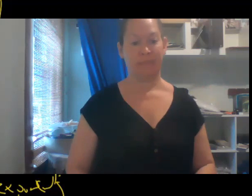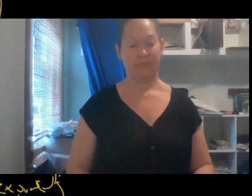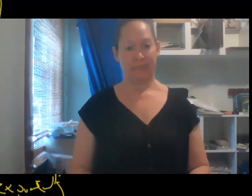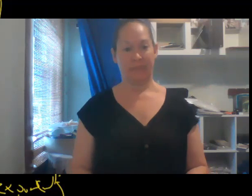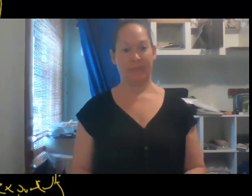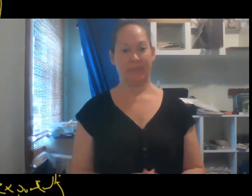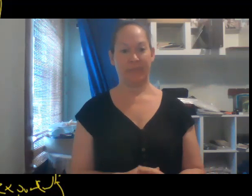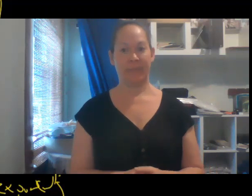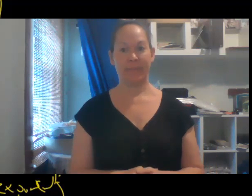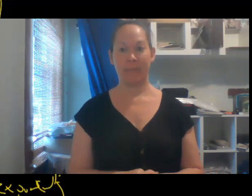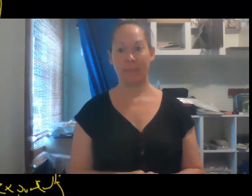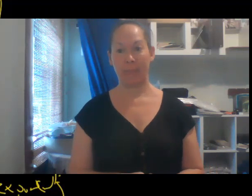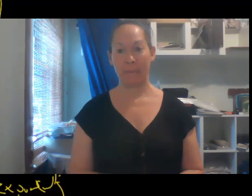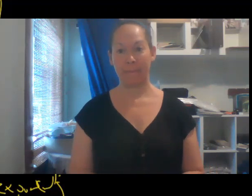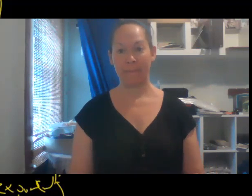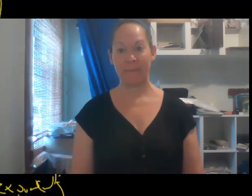That